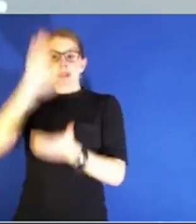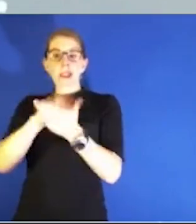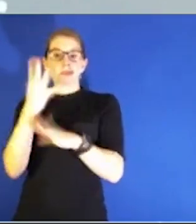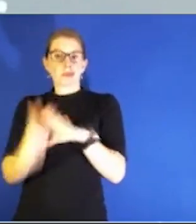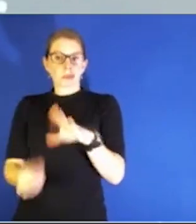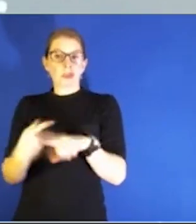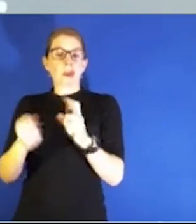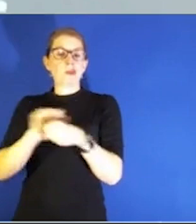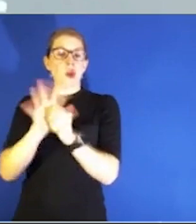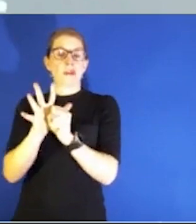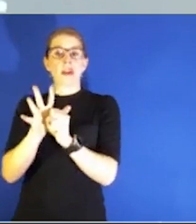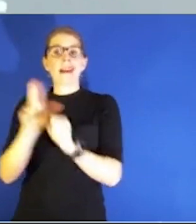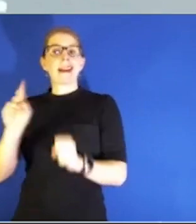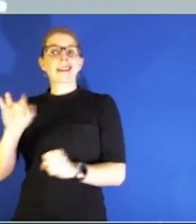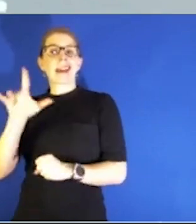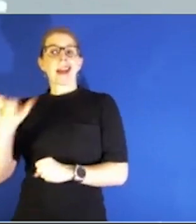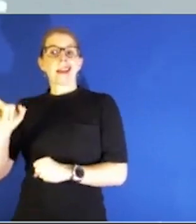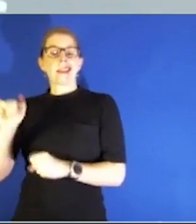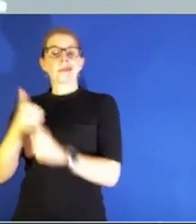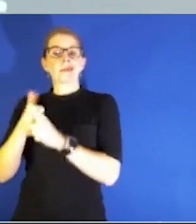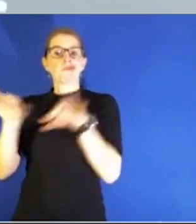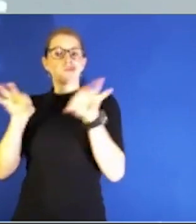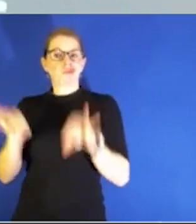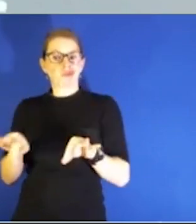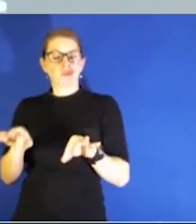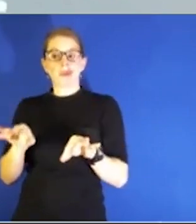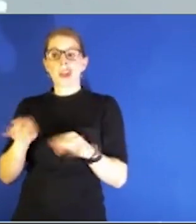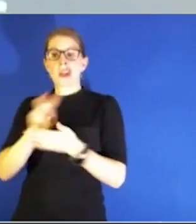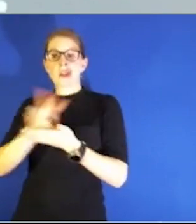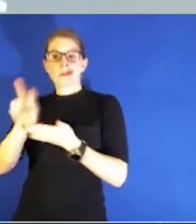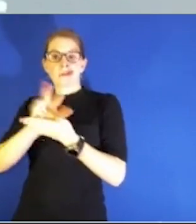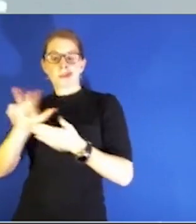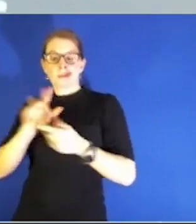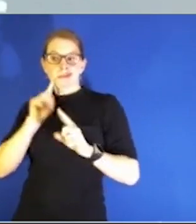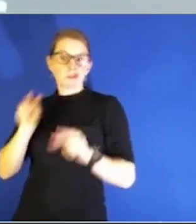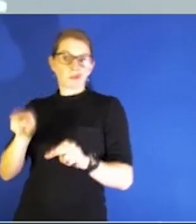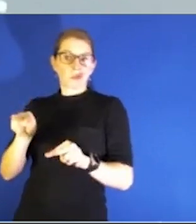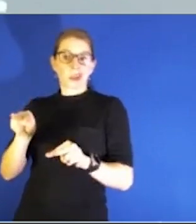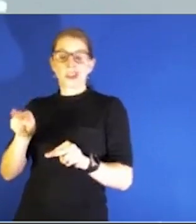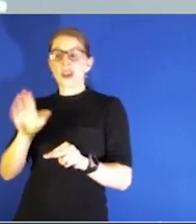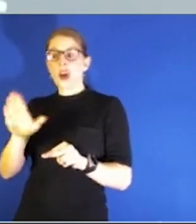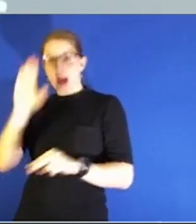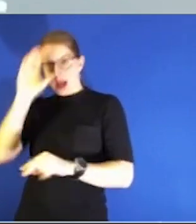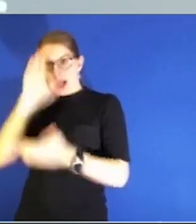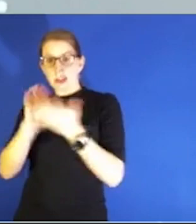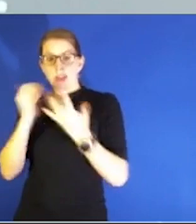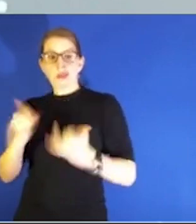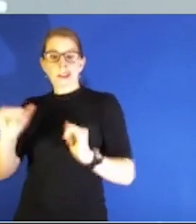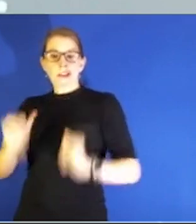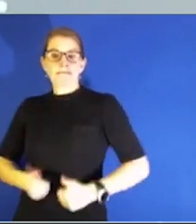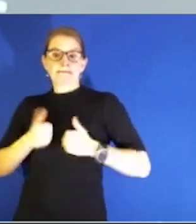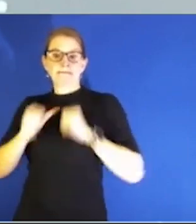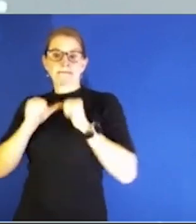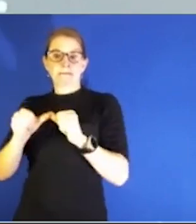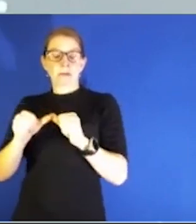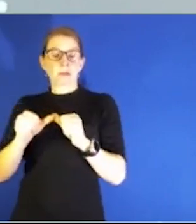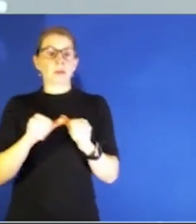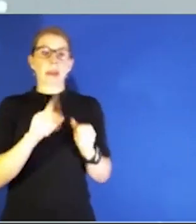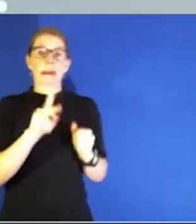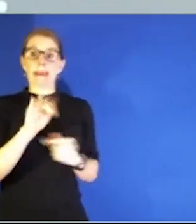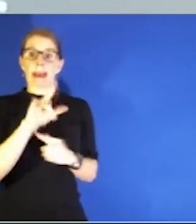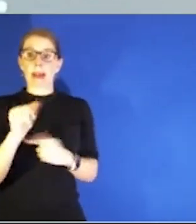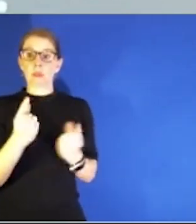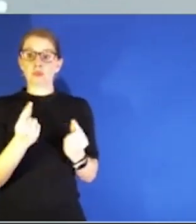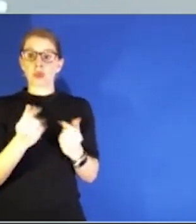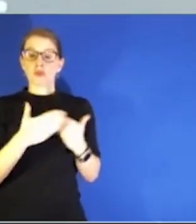those horrific few weeks watching her husband fight to stay alive. We'll also tell you what she is doing to help ease